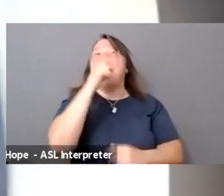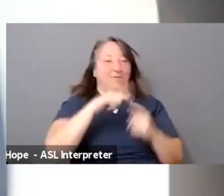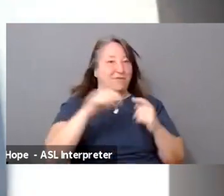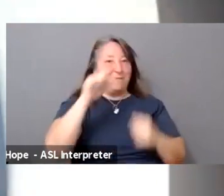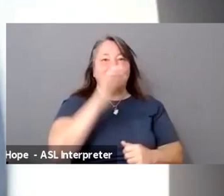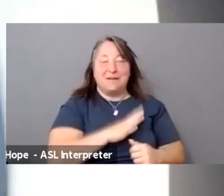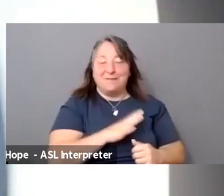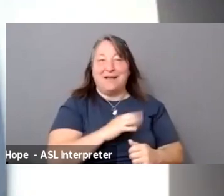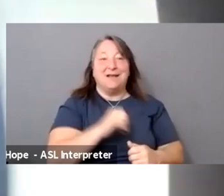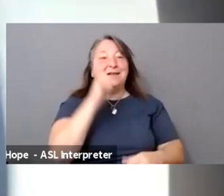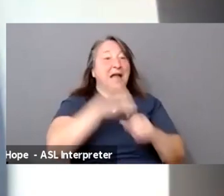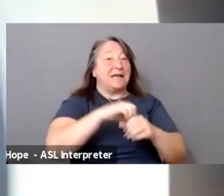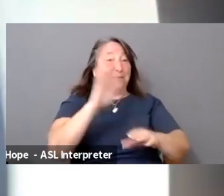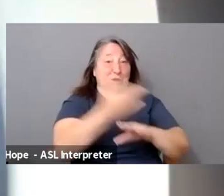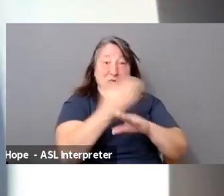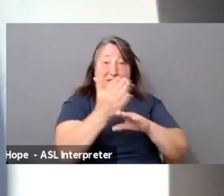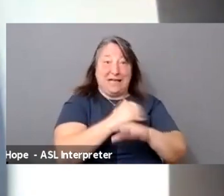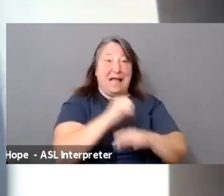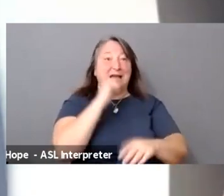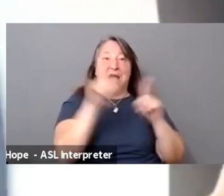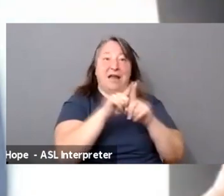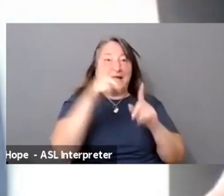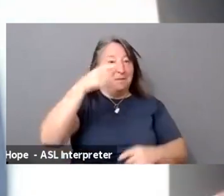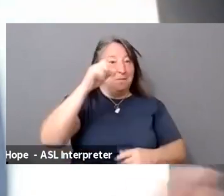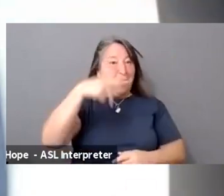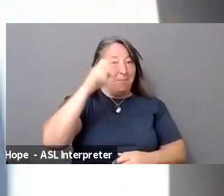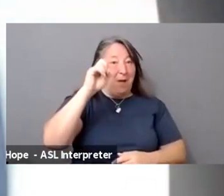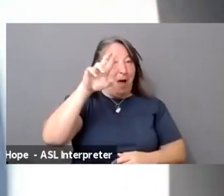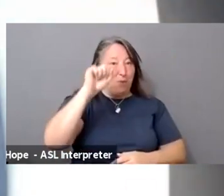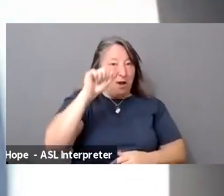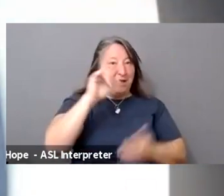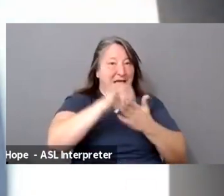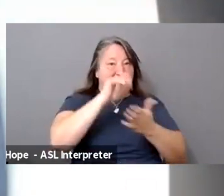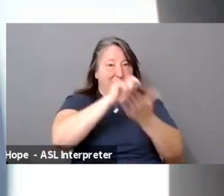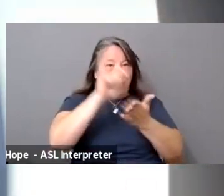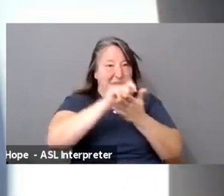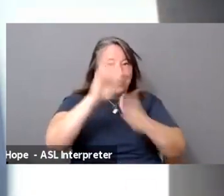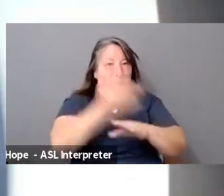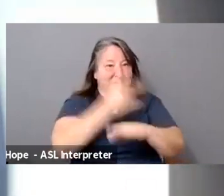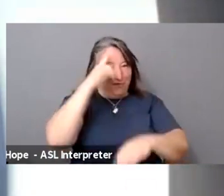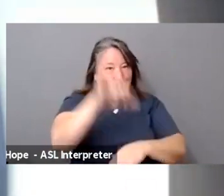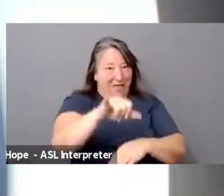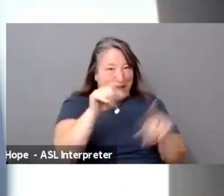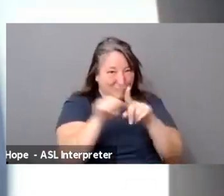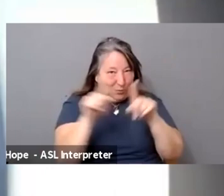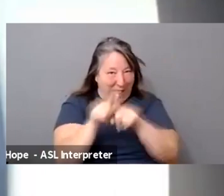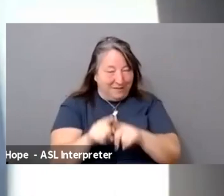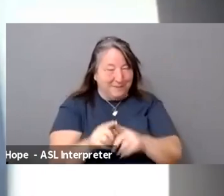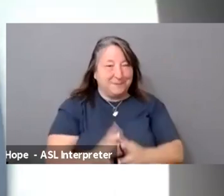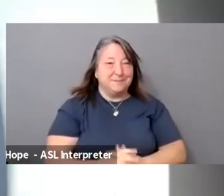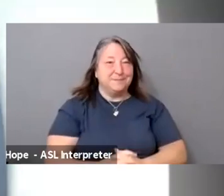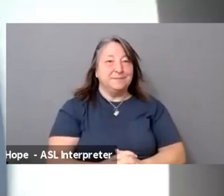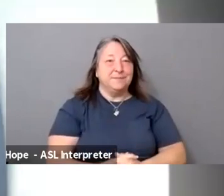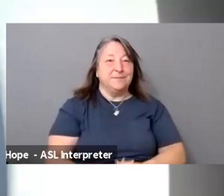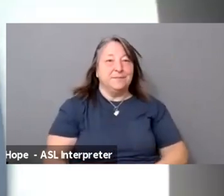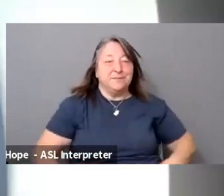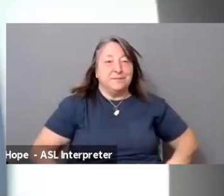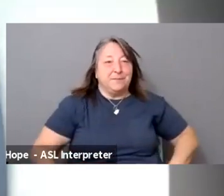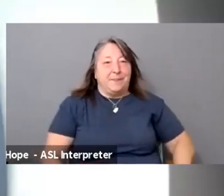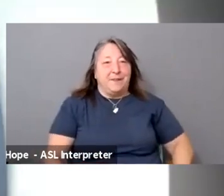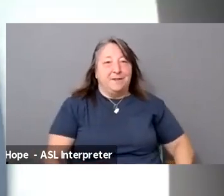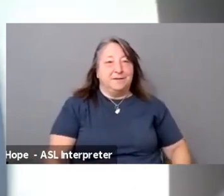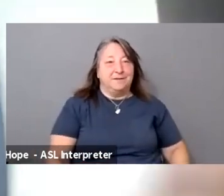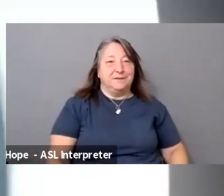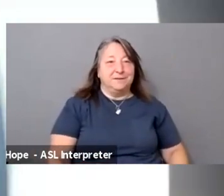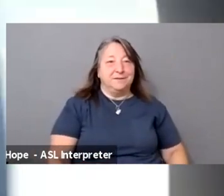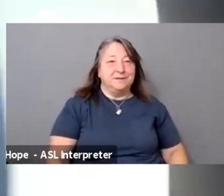not in a musical format, and certainly not as a pop opera, which I'm writing the music for as well. So I think like you take this